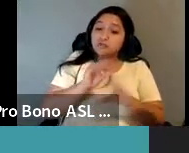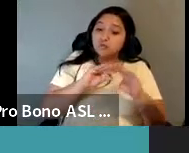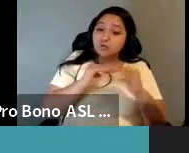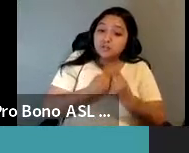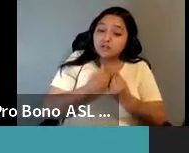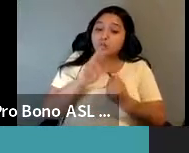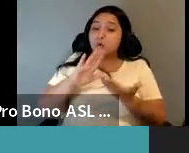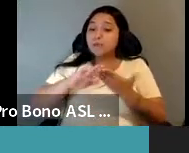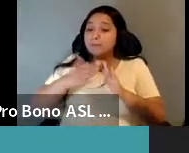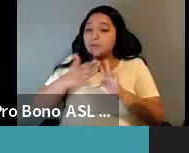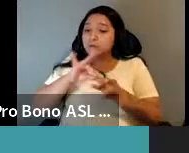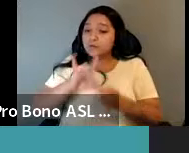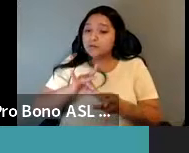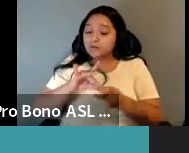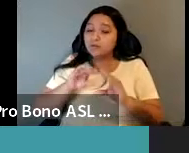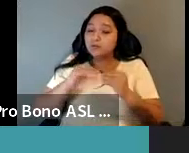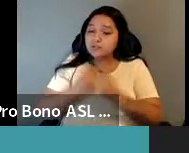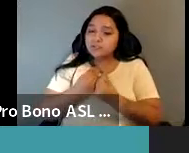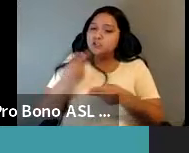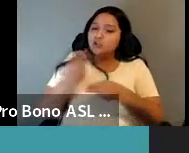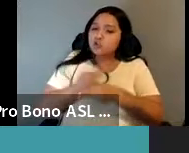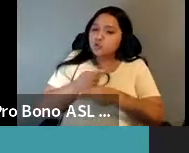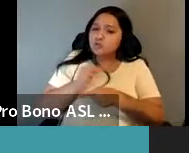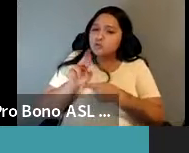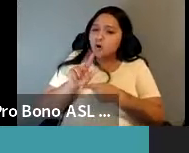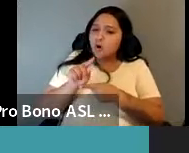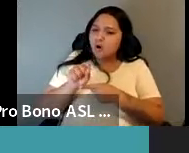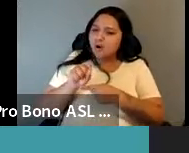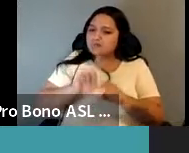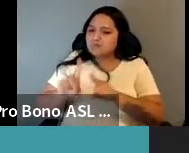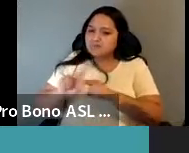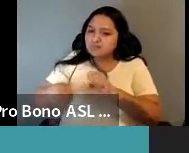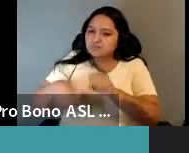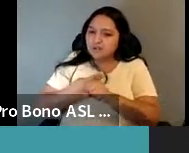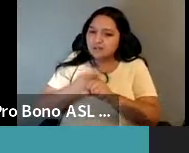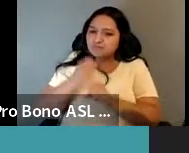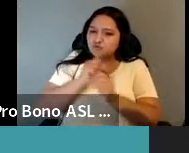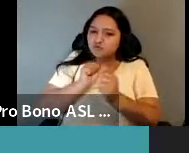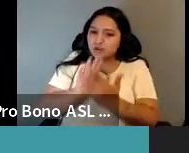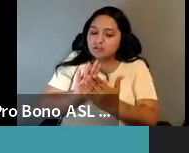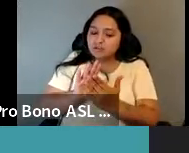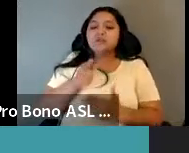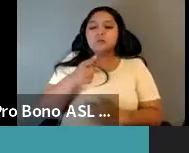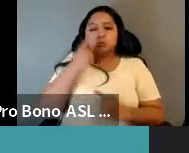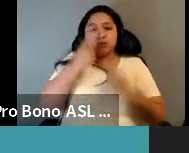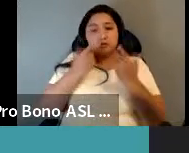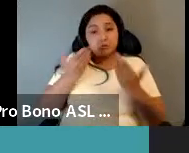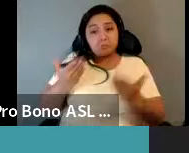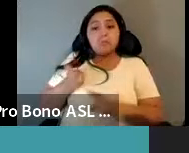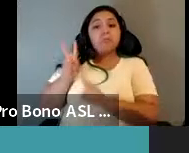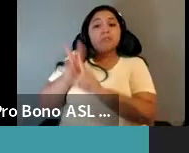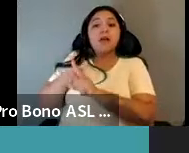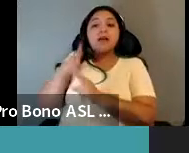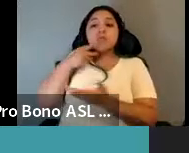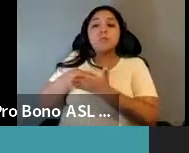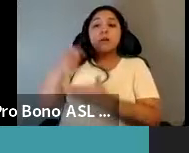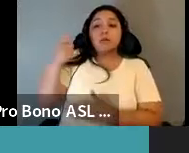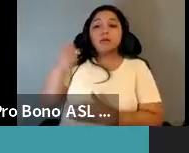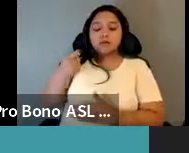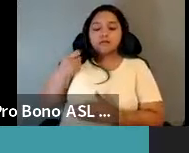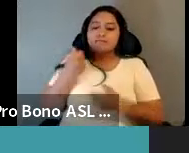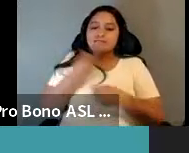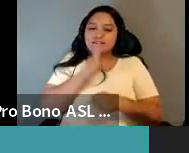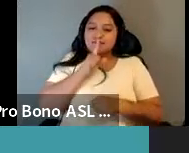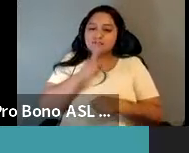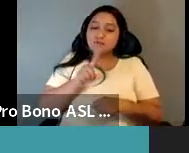that uses arts-based strategies, please consider applying for these grants. And let's make sure that the second district